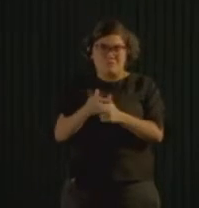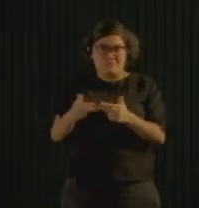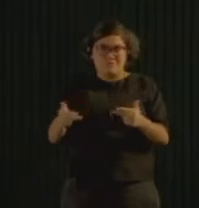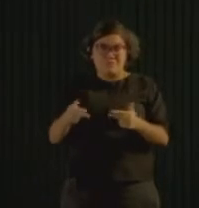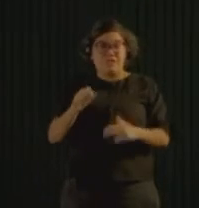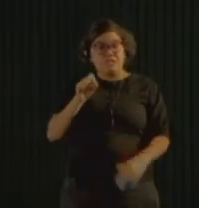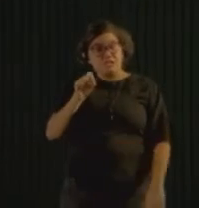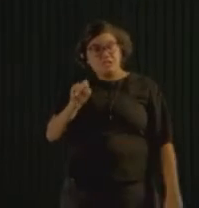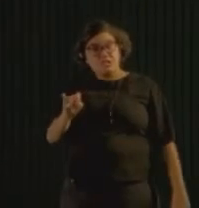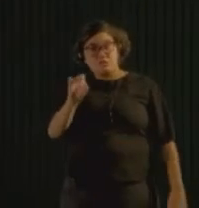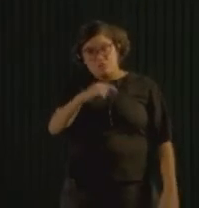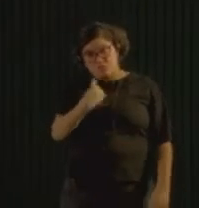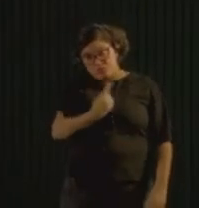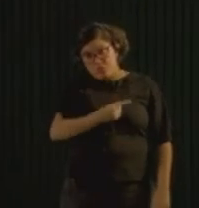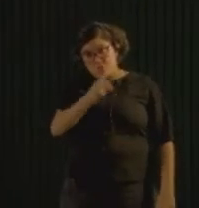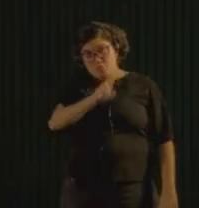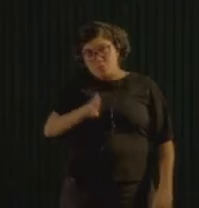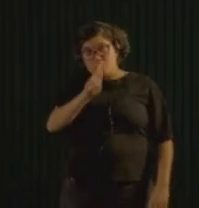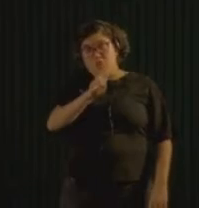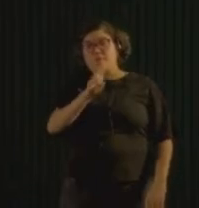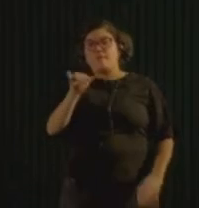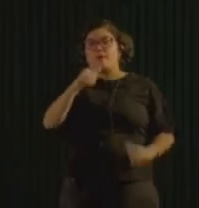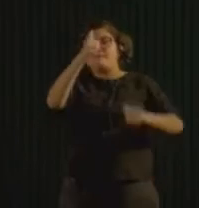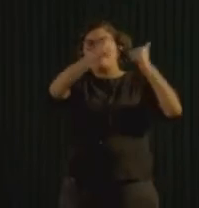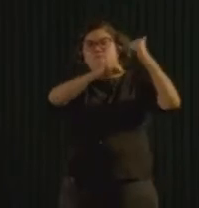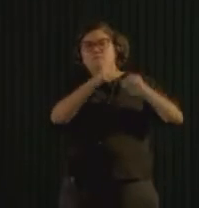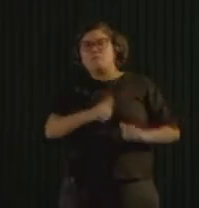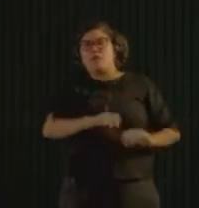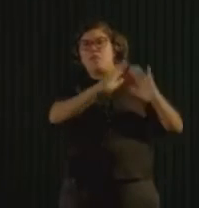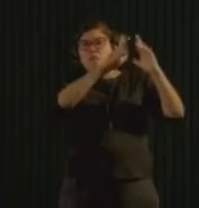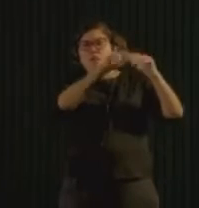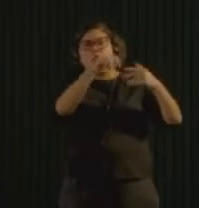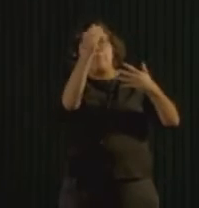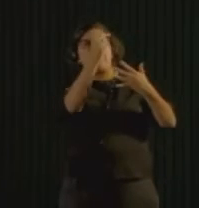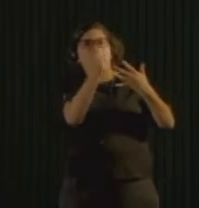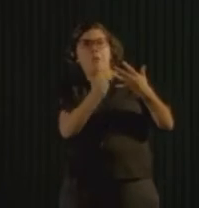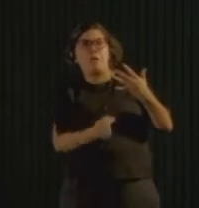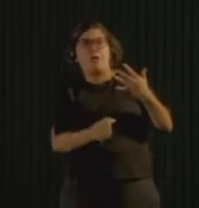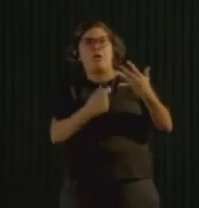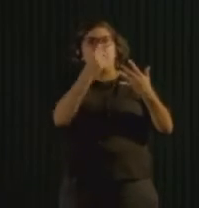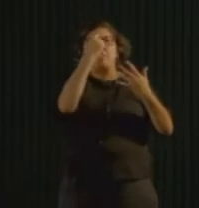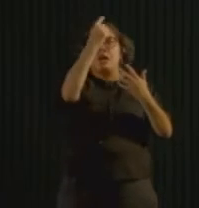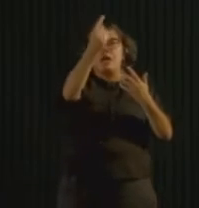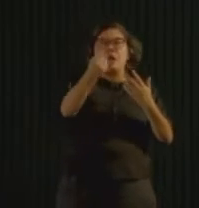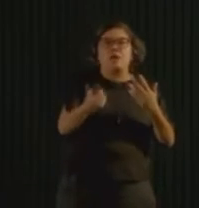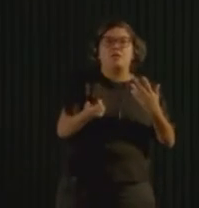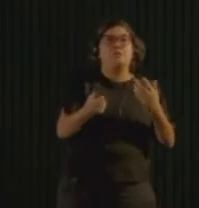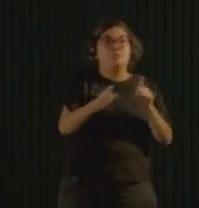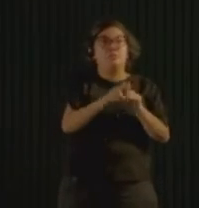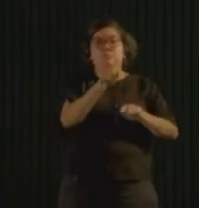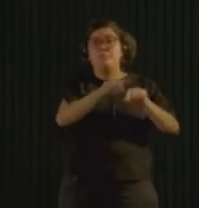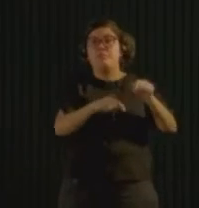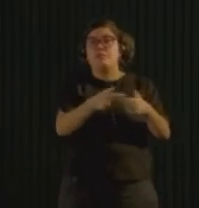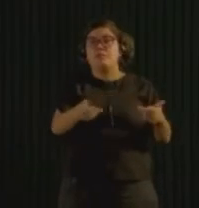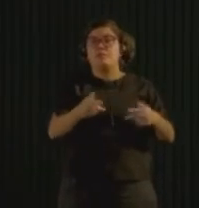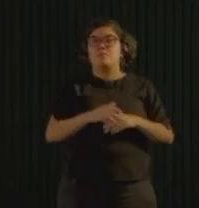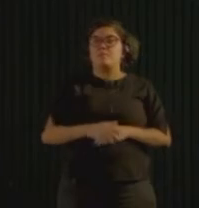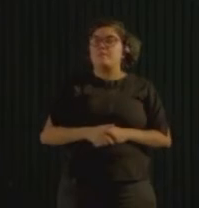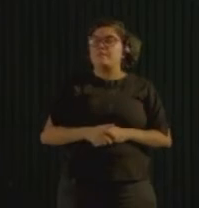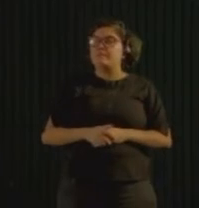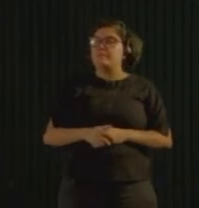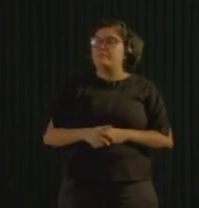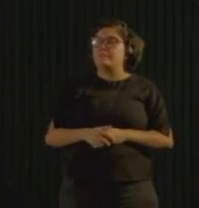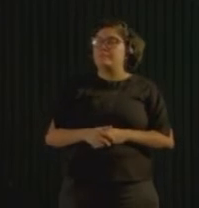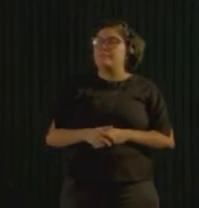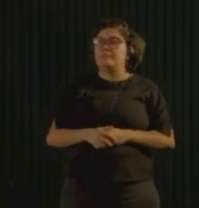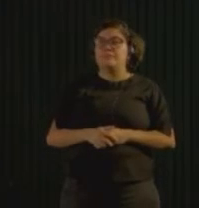all aspects of the object, the form, the idea, the form, and the material. Upcycling is where